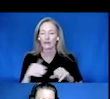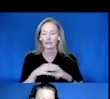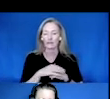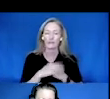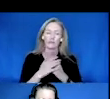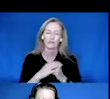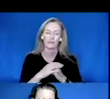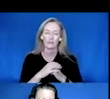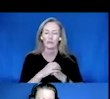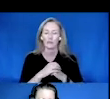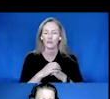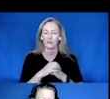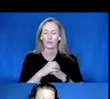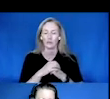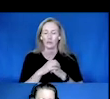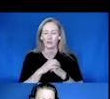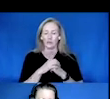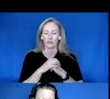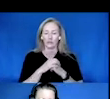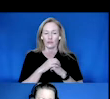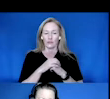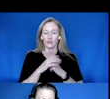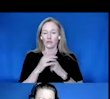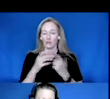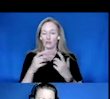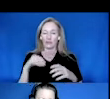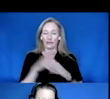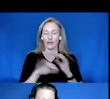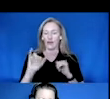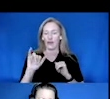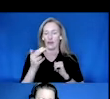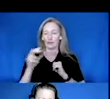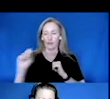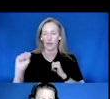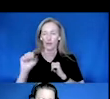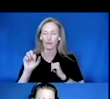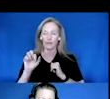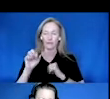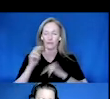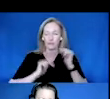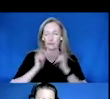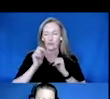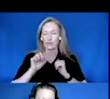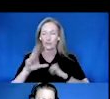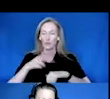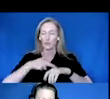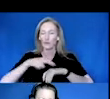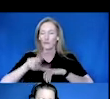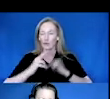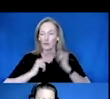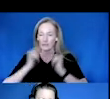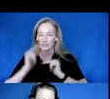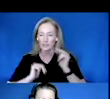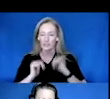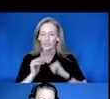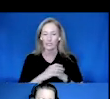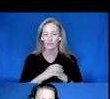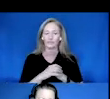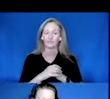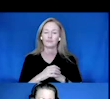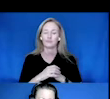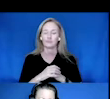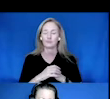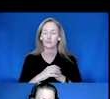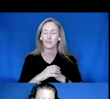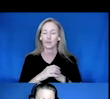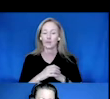referral facilities, and other healthcare settings. The written comments and recorded discussions